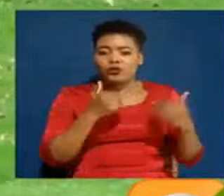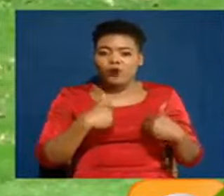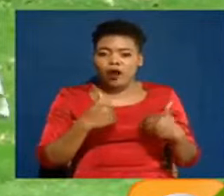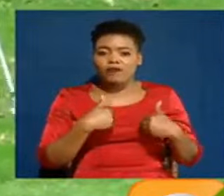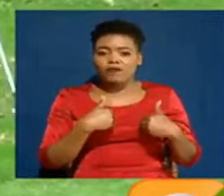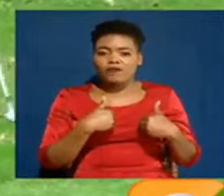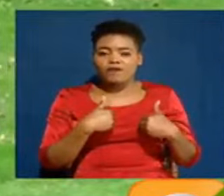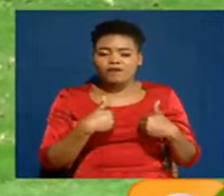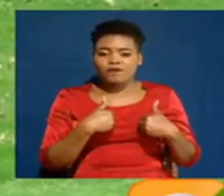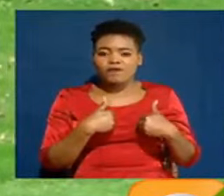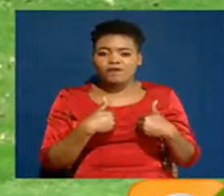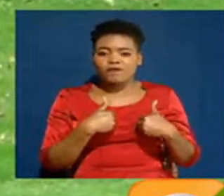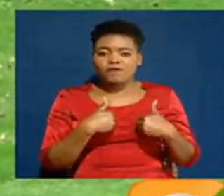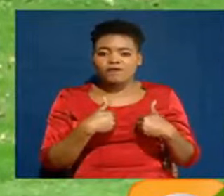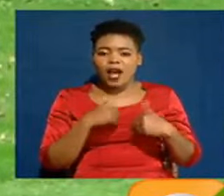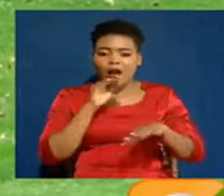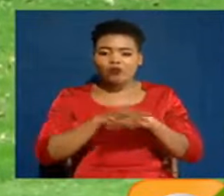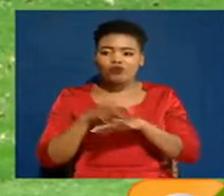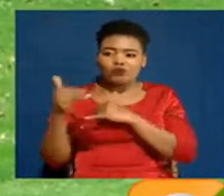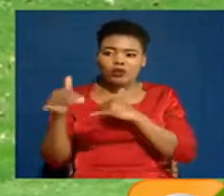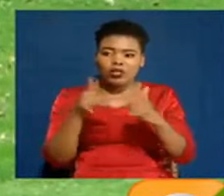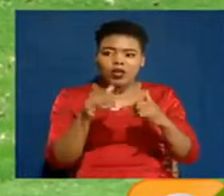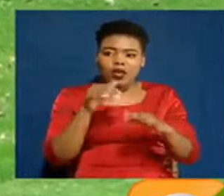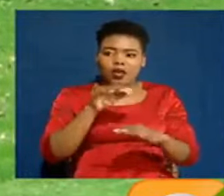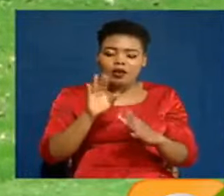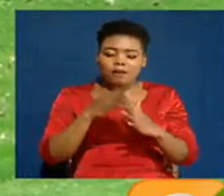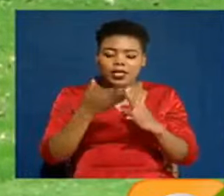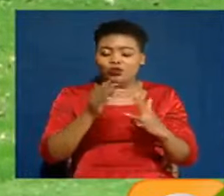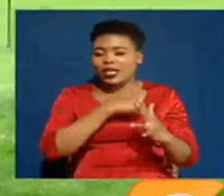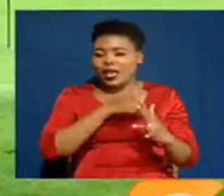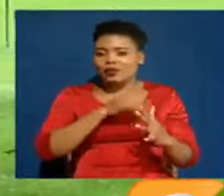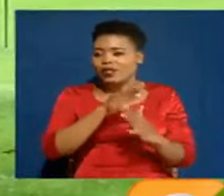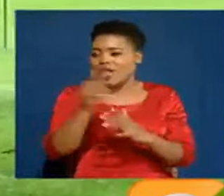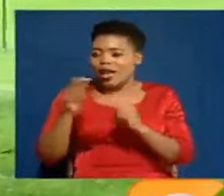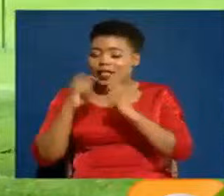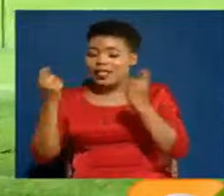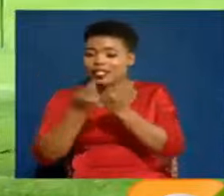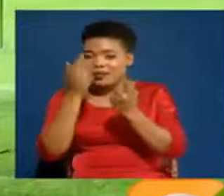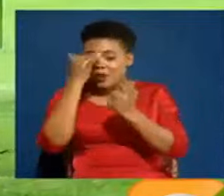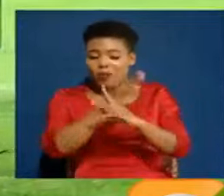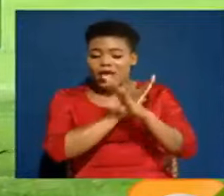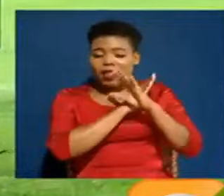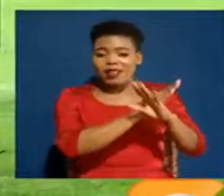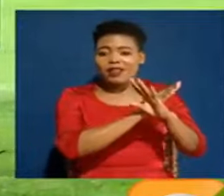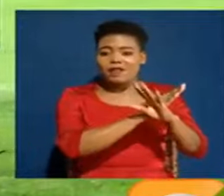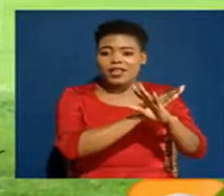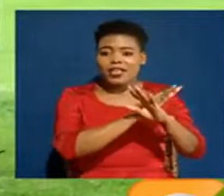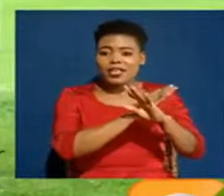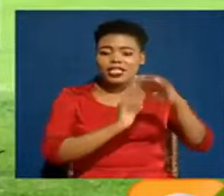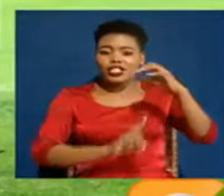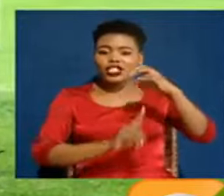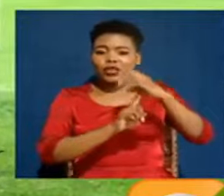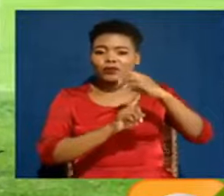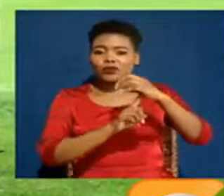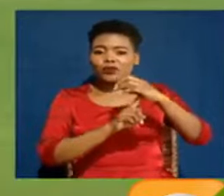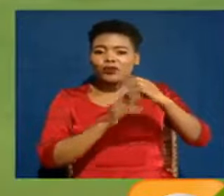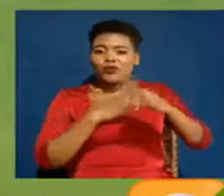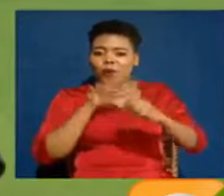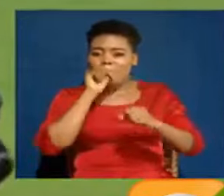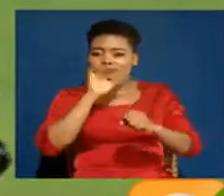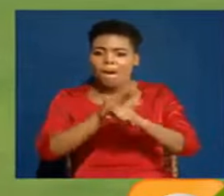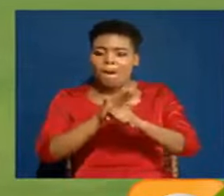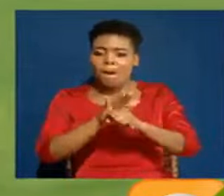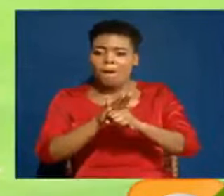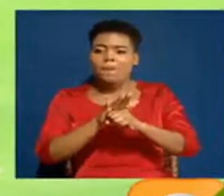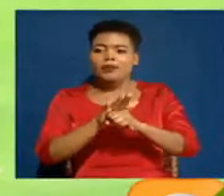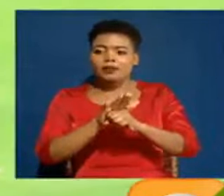gap between us and those teams, because we are the defending champions and we want to ensure that we can defend our